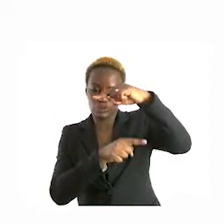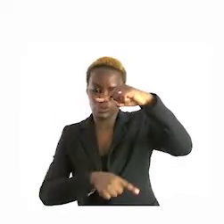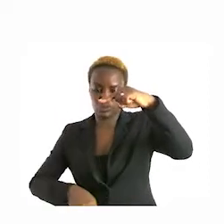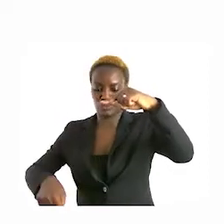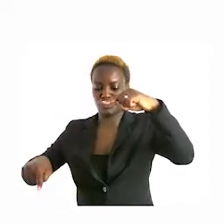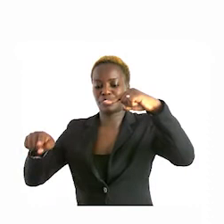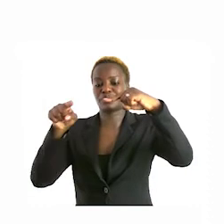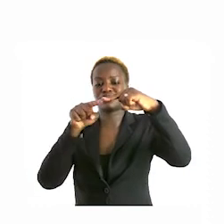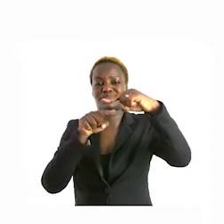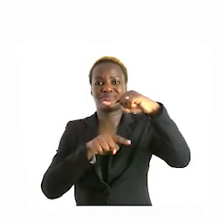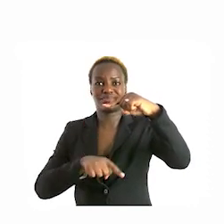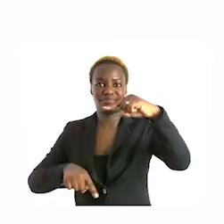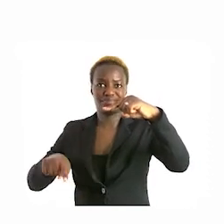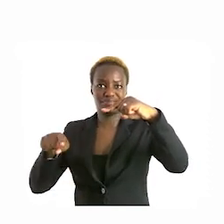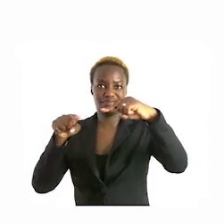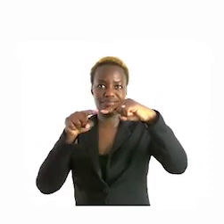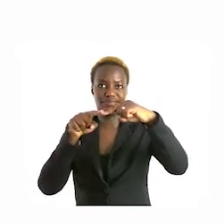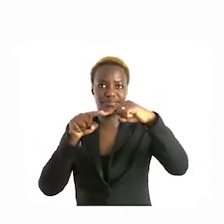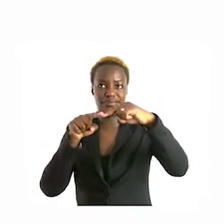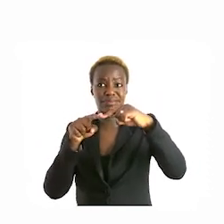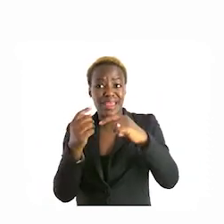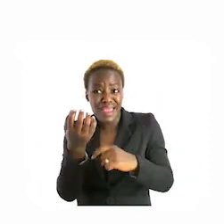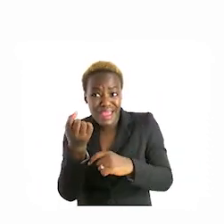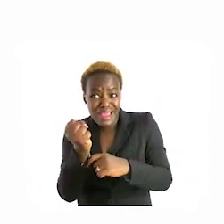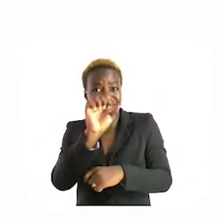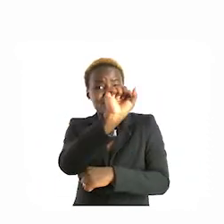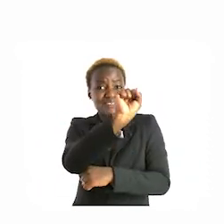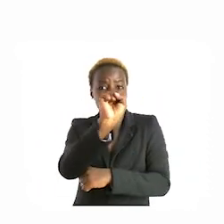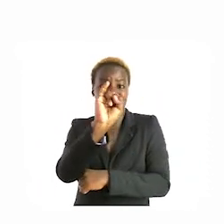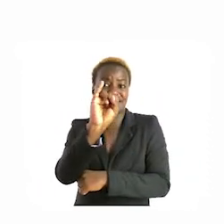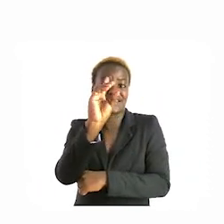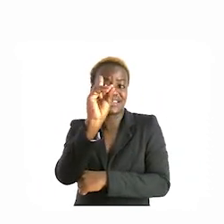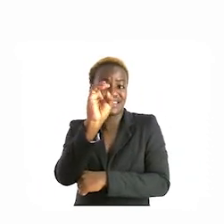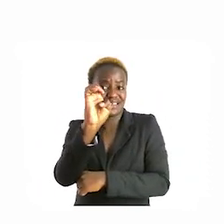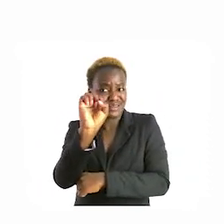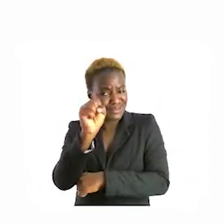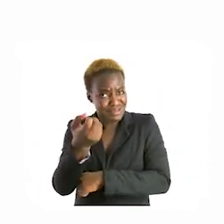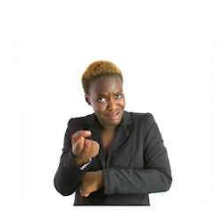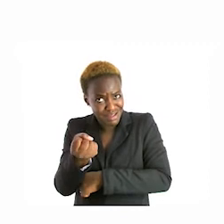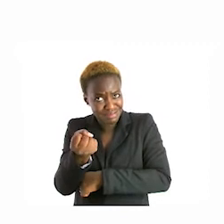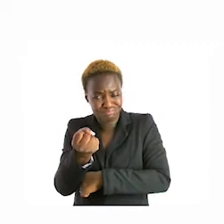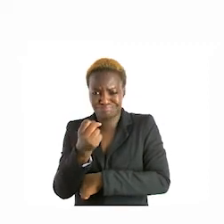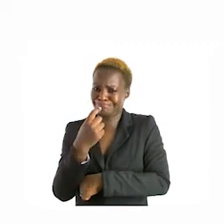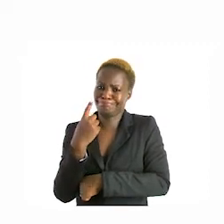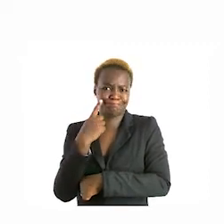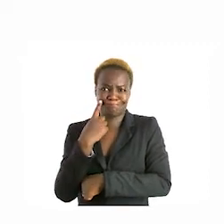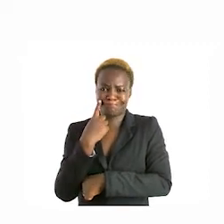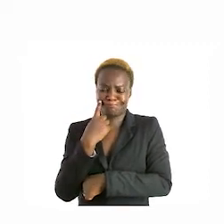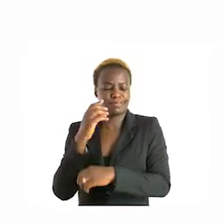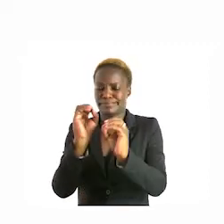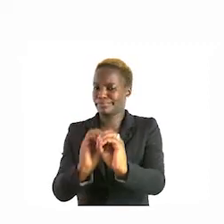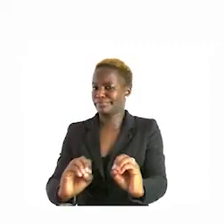think this shape has the sides? I don't think so. Do you think it should also have